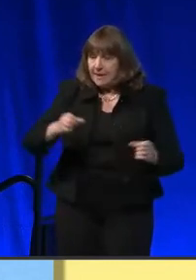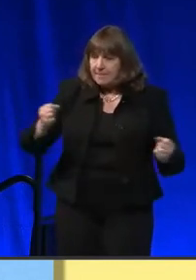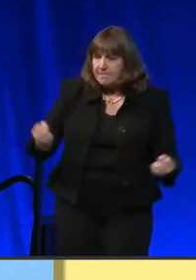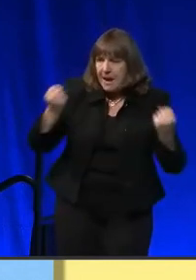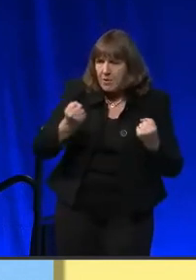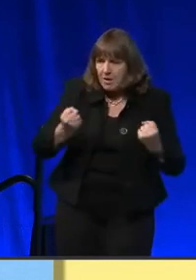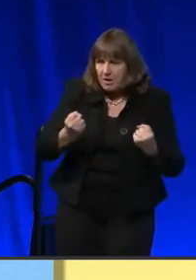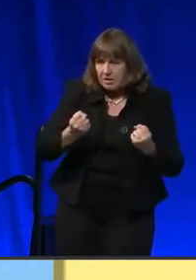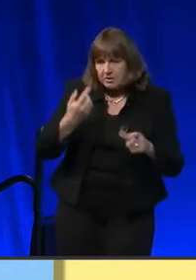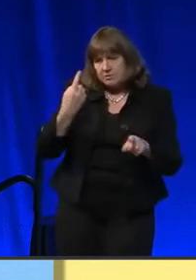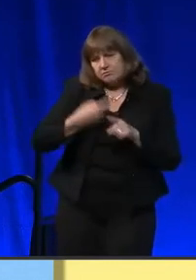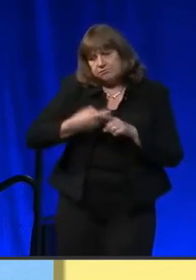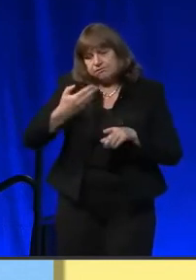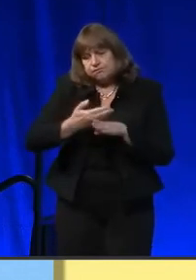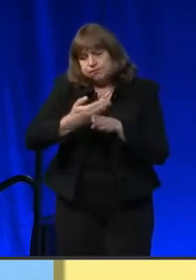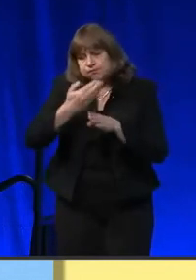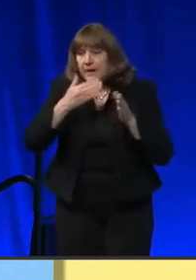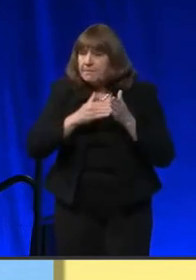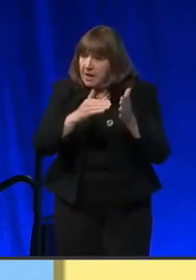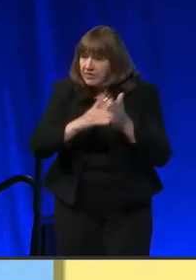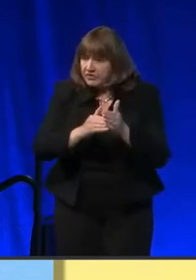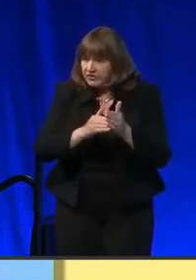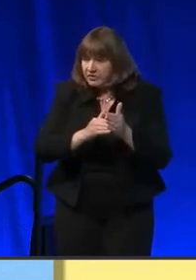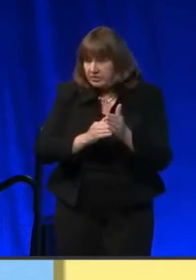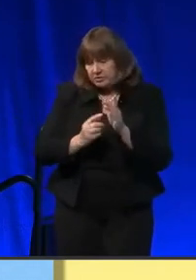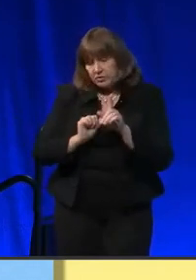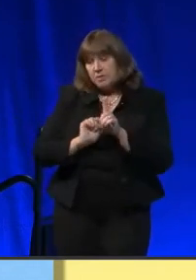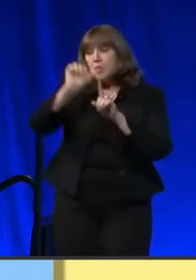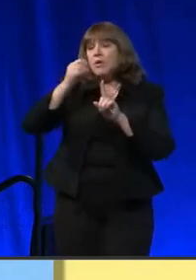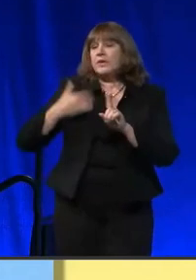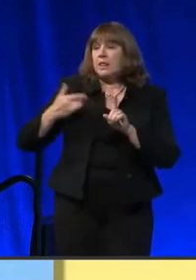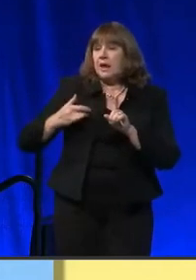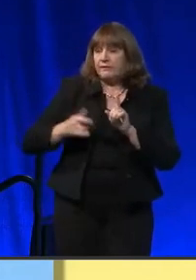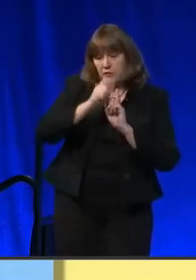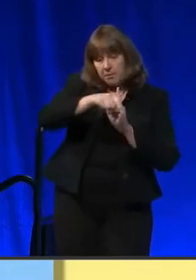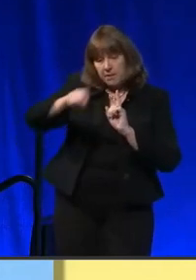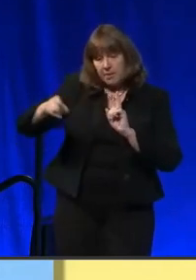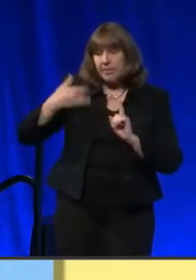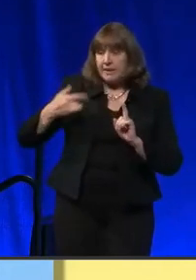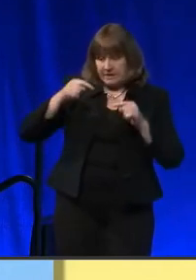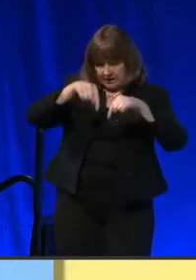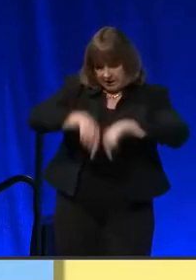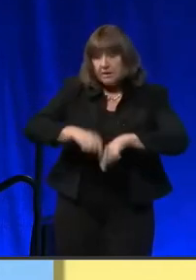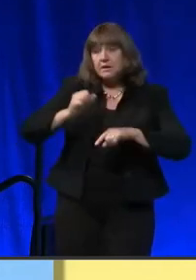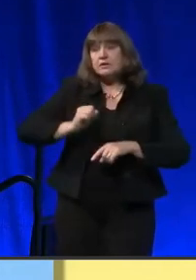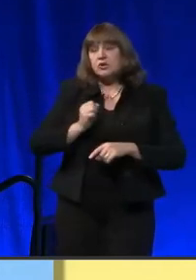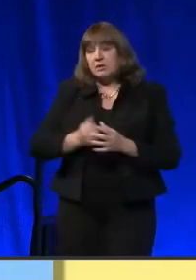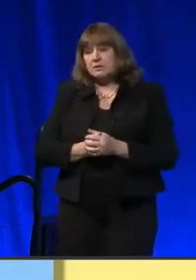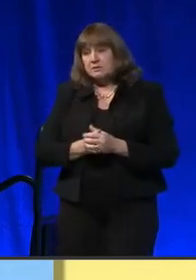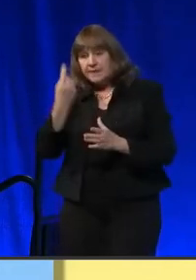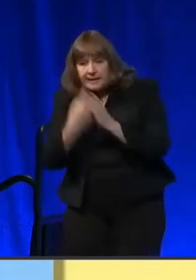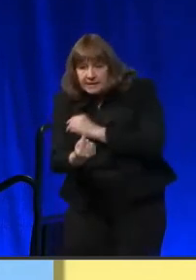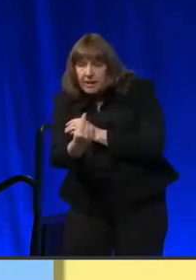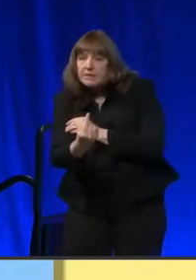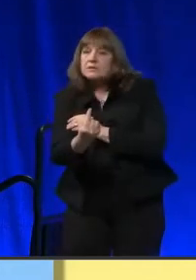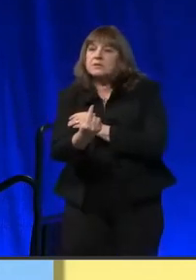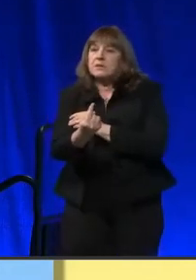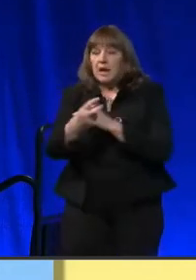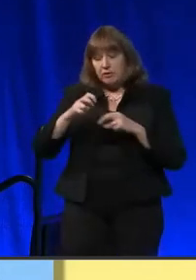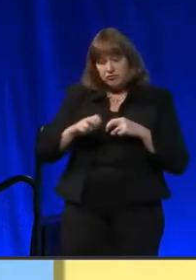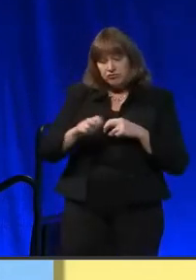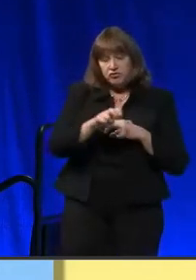in months rather than years to improve the lives for the people that live here in Scotland. And independence and the